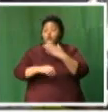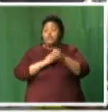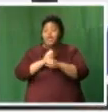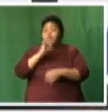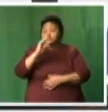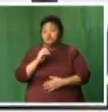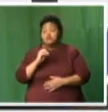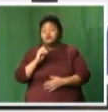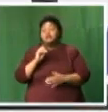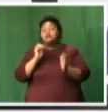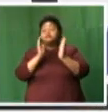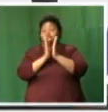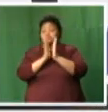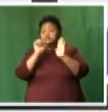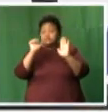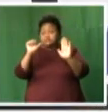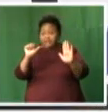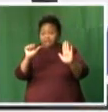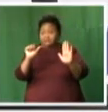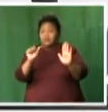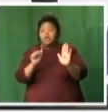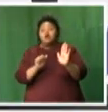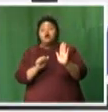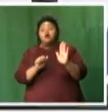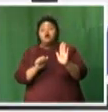2016, and it is now at